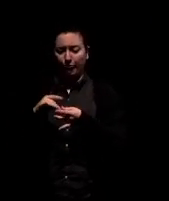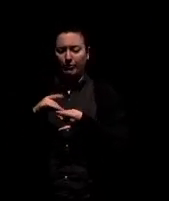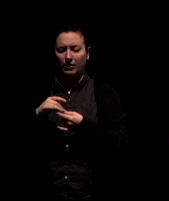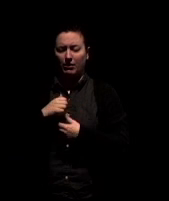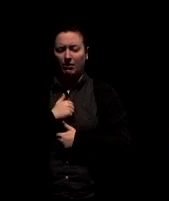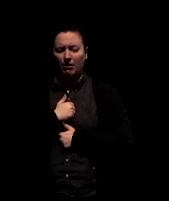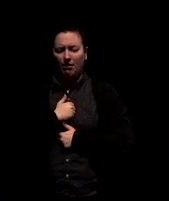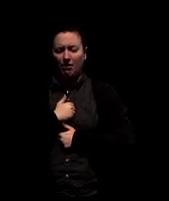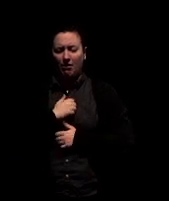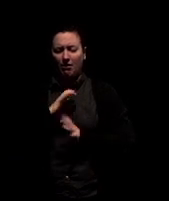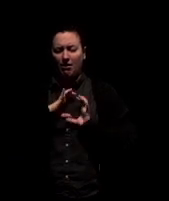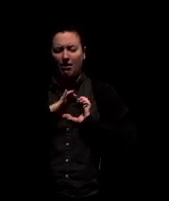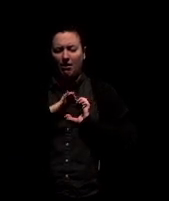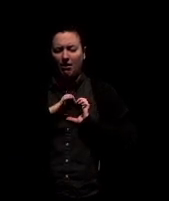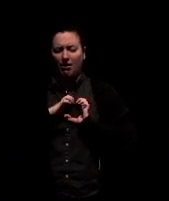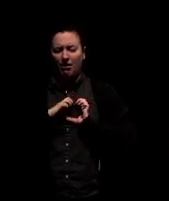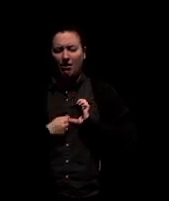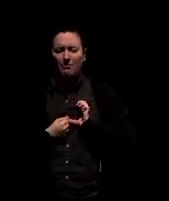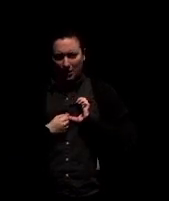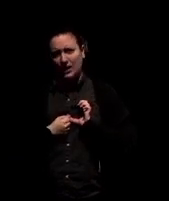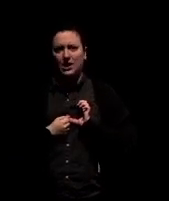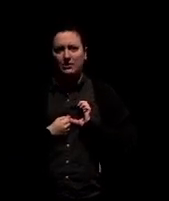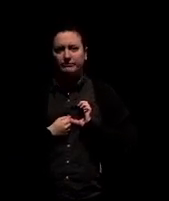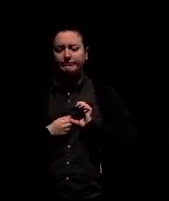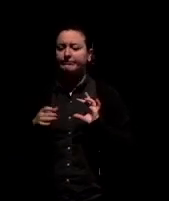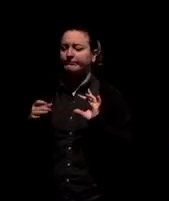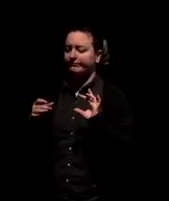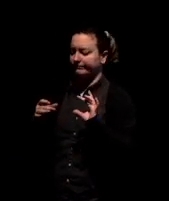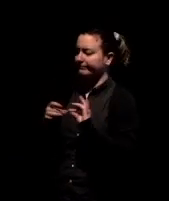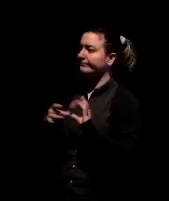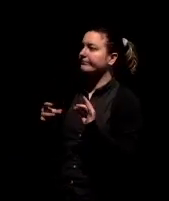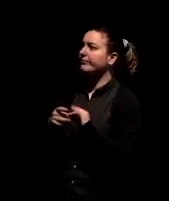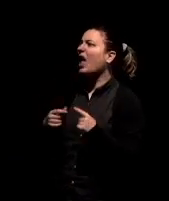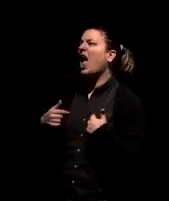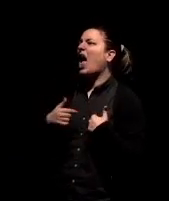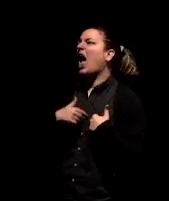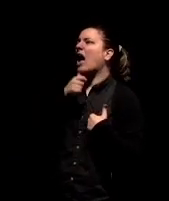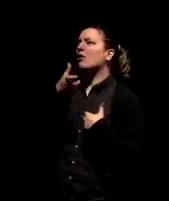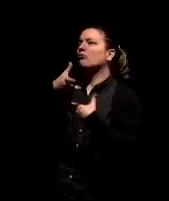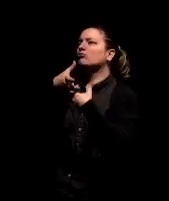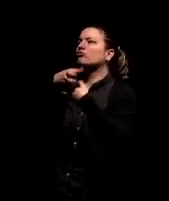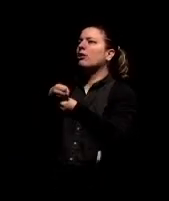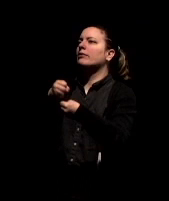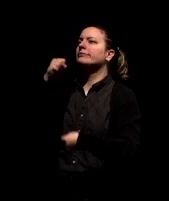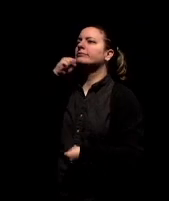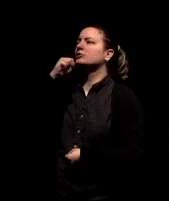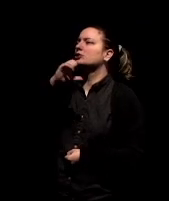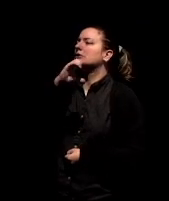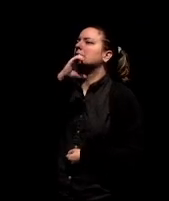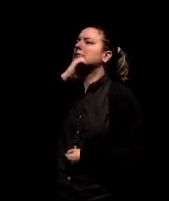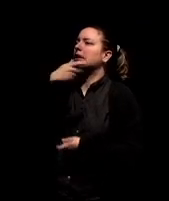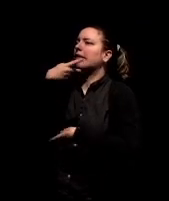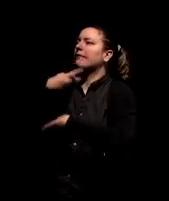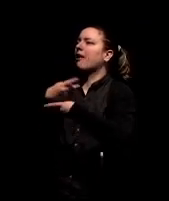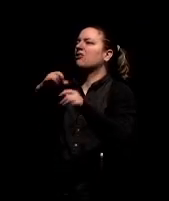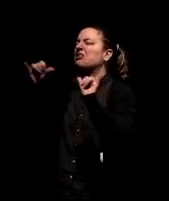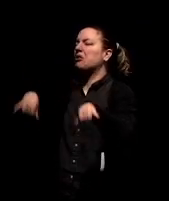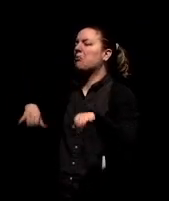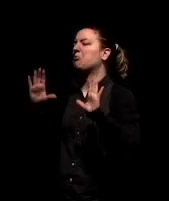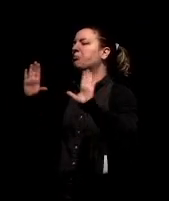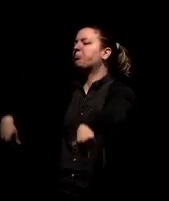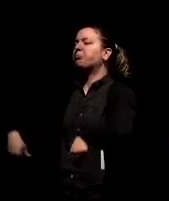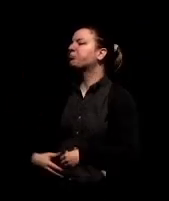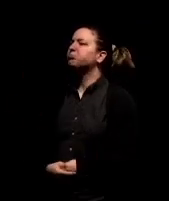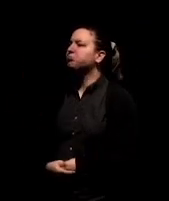who said that they have no faith in the senior care system. And these, again, are people with multiple identities and multiple barriers who are filled